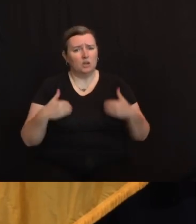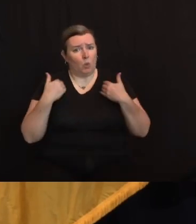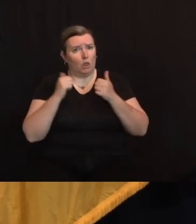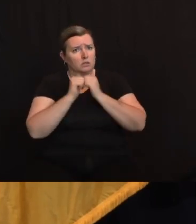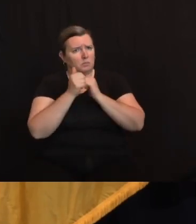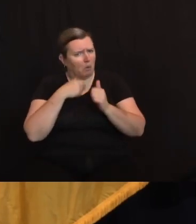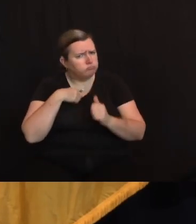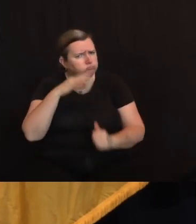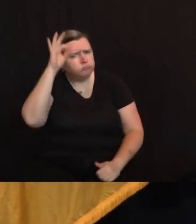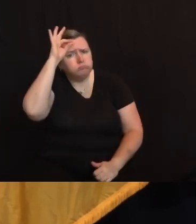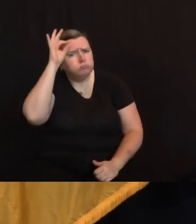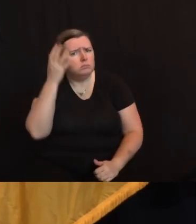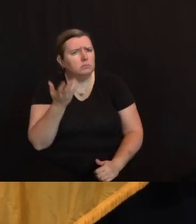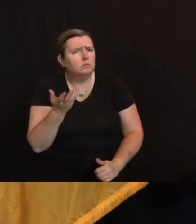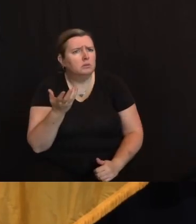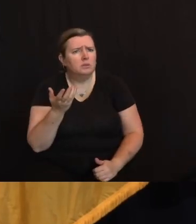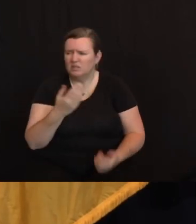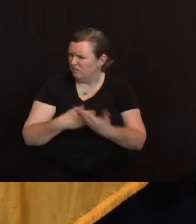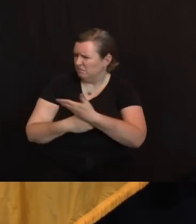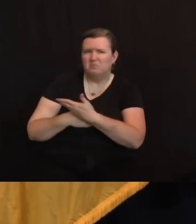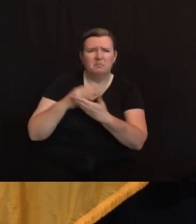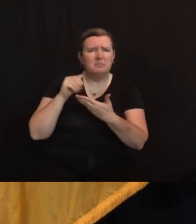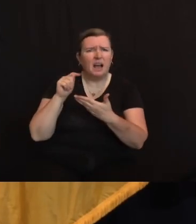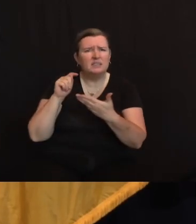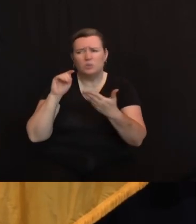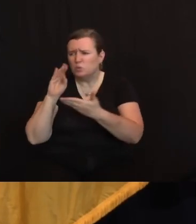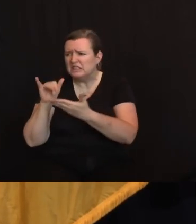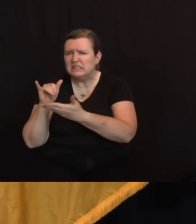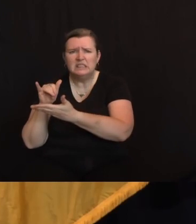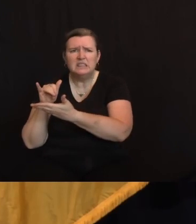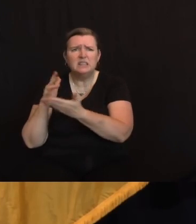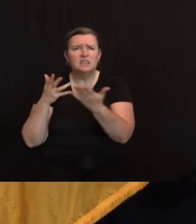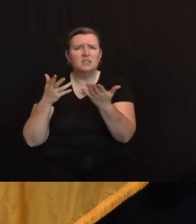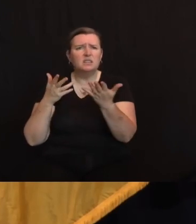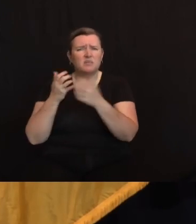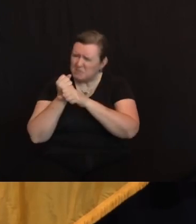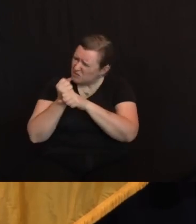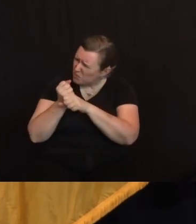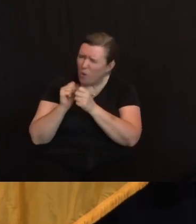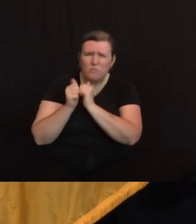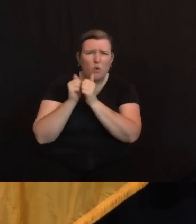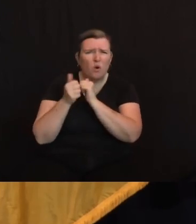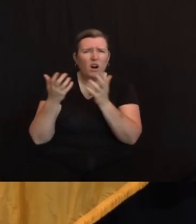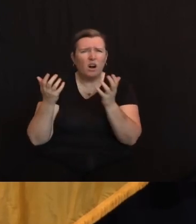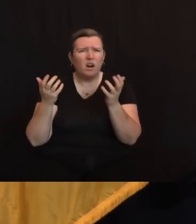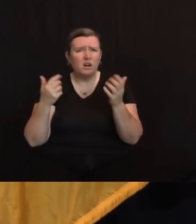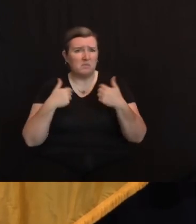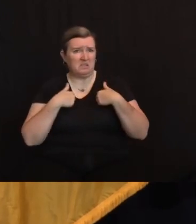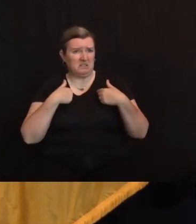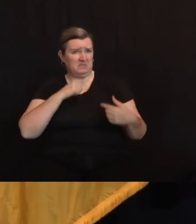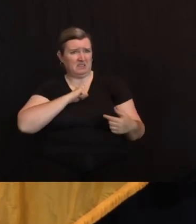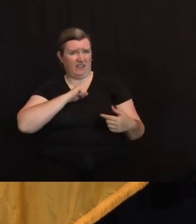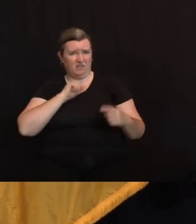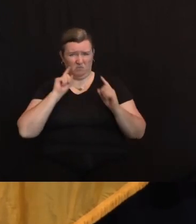agree? Judy, you agree? In fact, I was out there. I've been a spectator